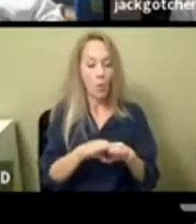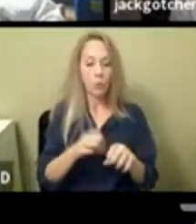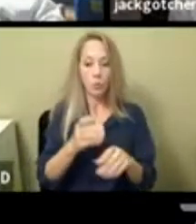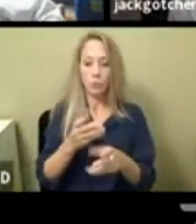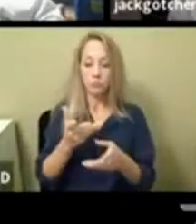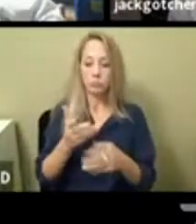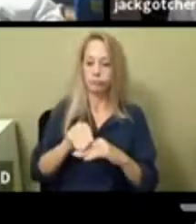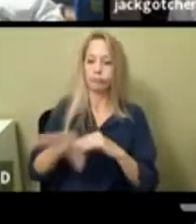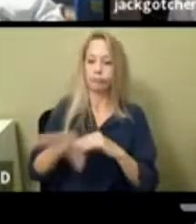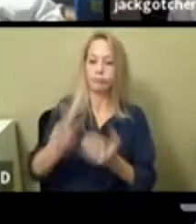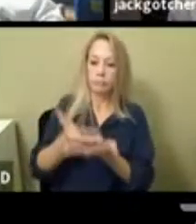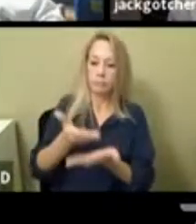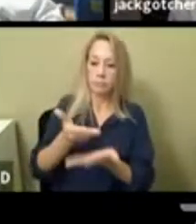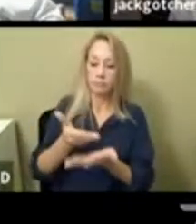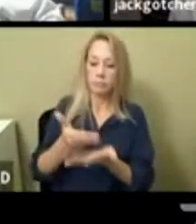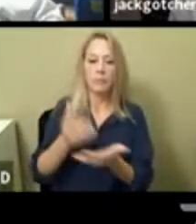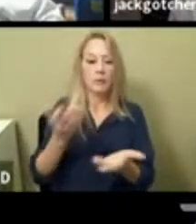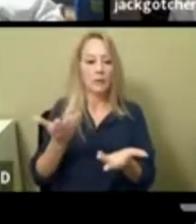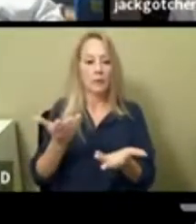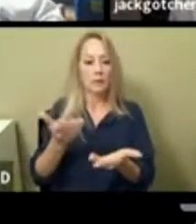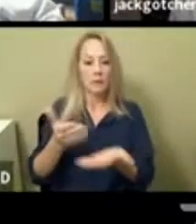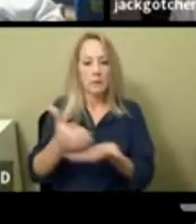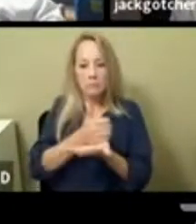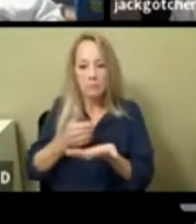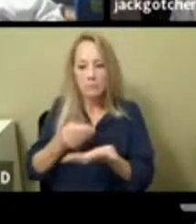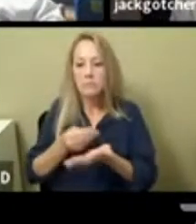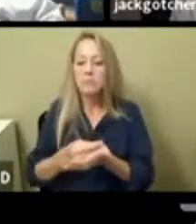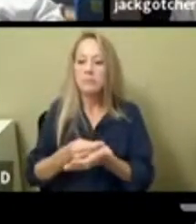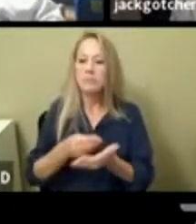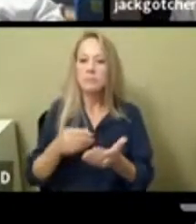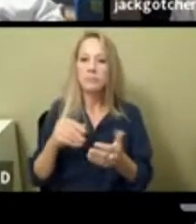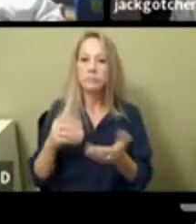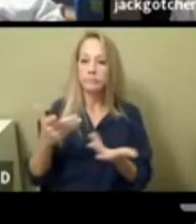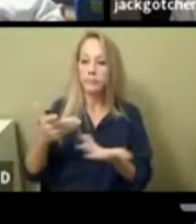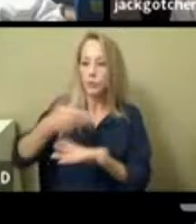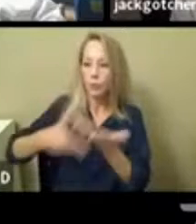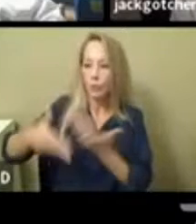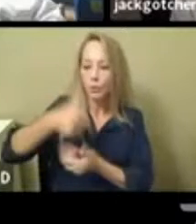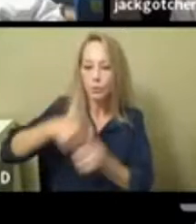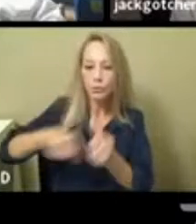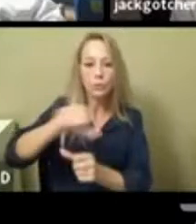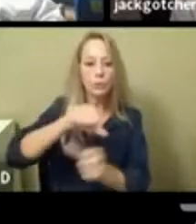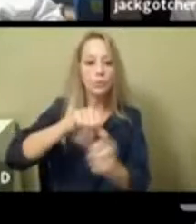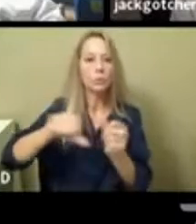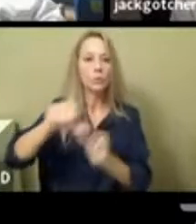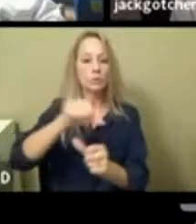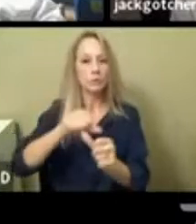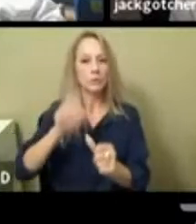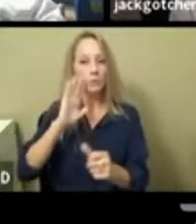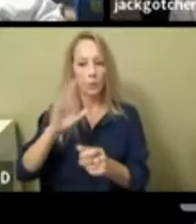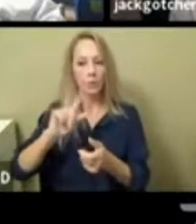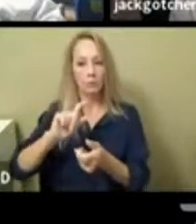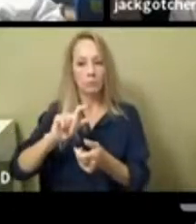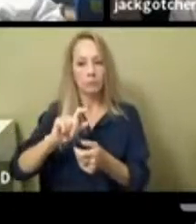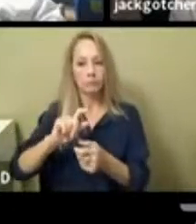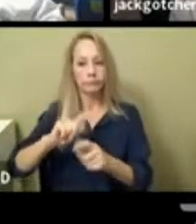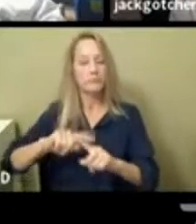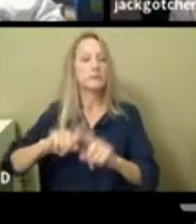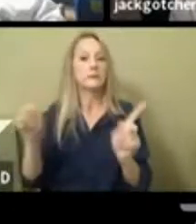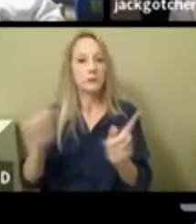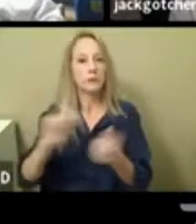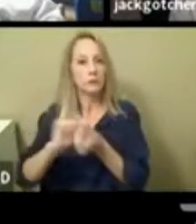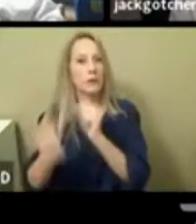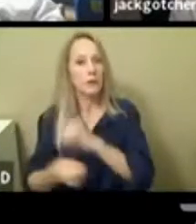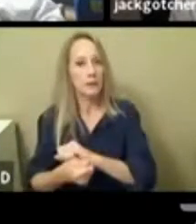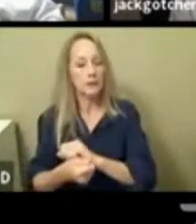impact and that, you know, people tolerating them, and the, you know, is it just, I mean, there's already a lot